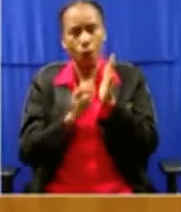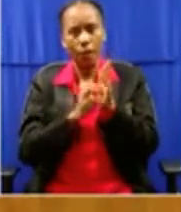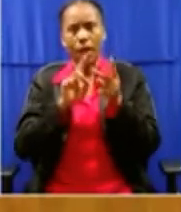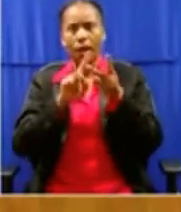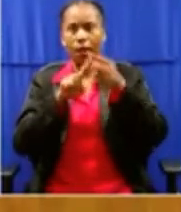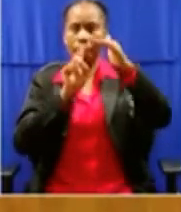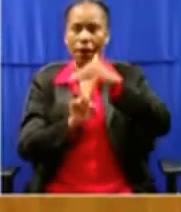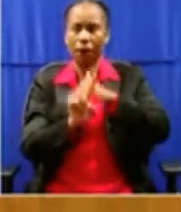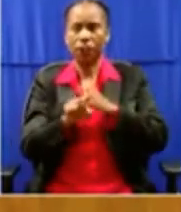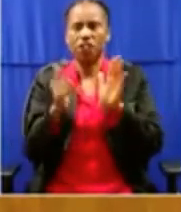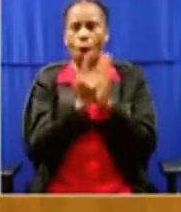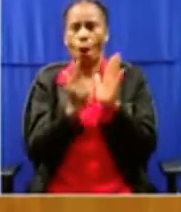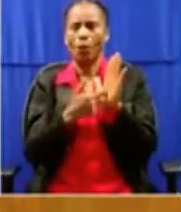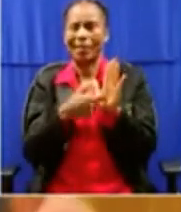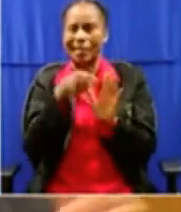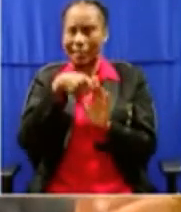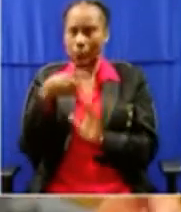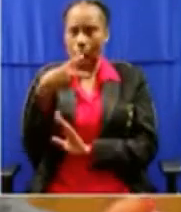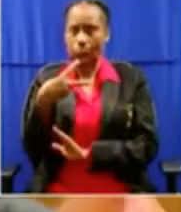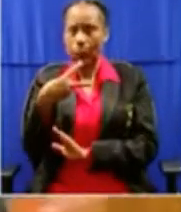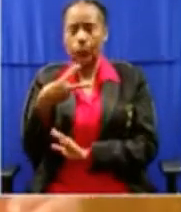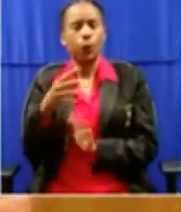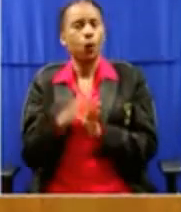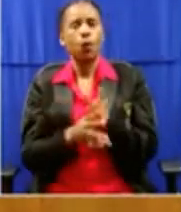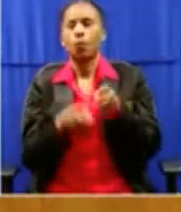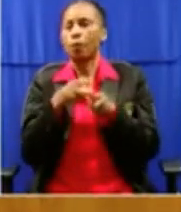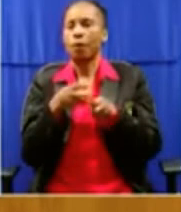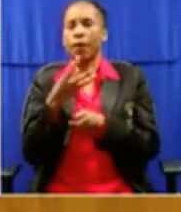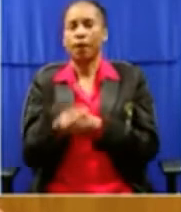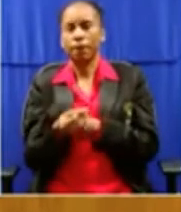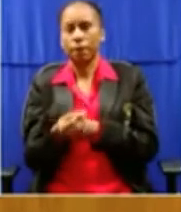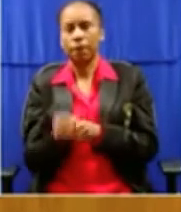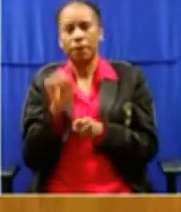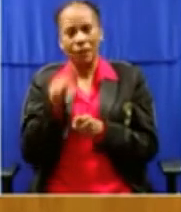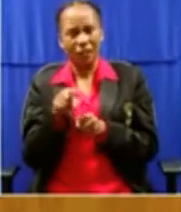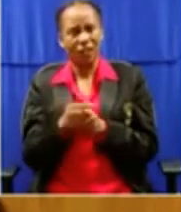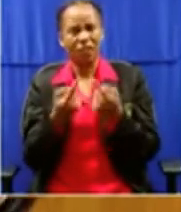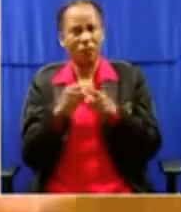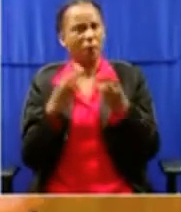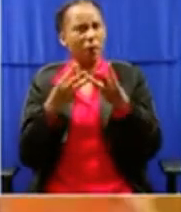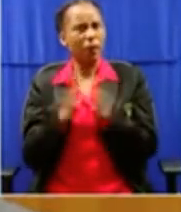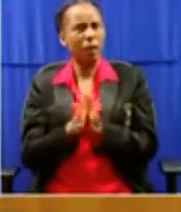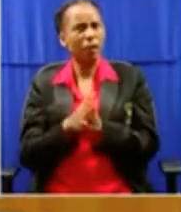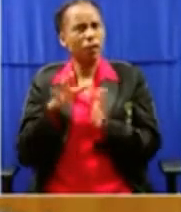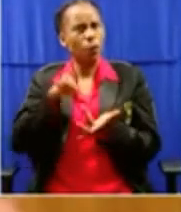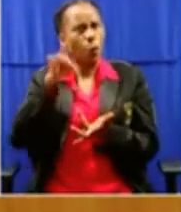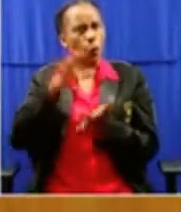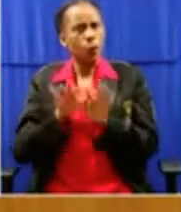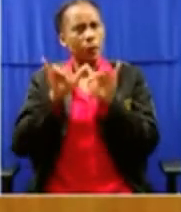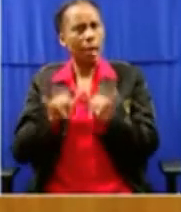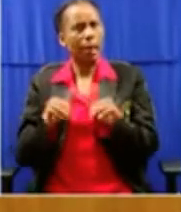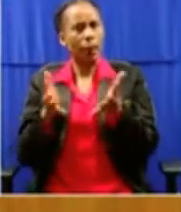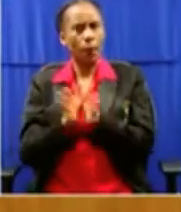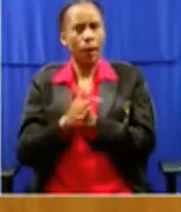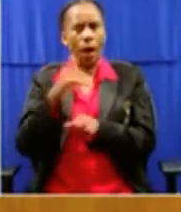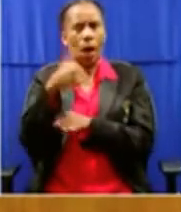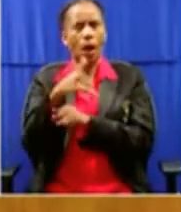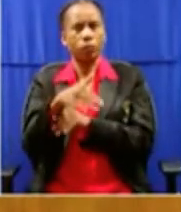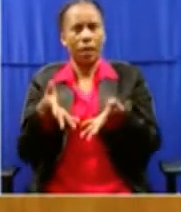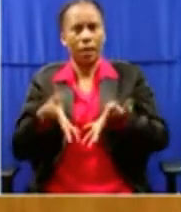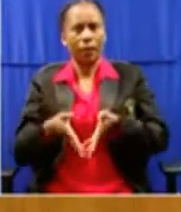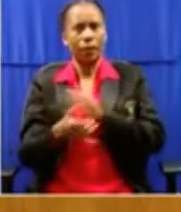are problematic. These funds are needed for those that choose to settle overboard, and they belong to the member, and we see no